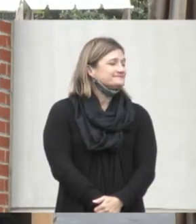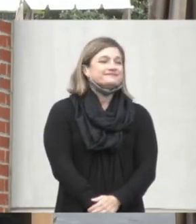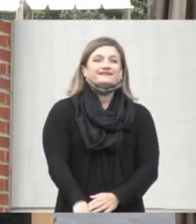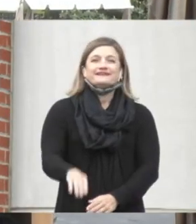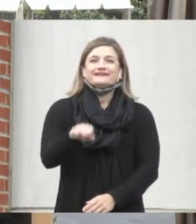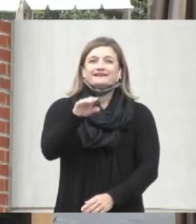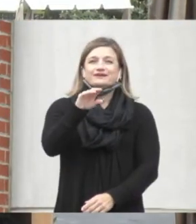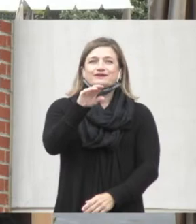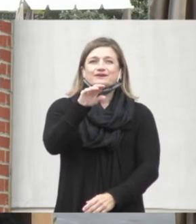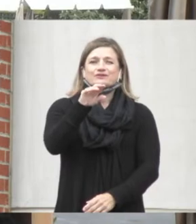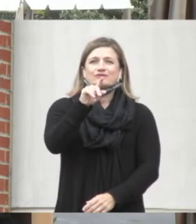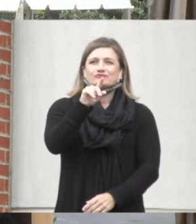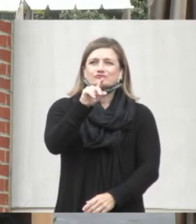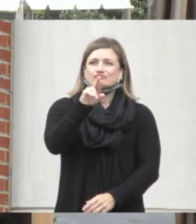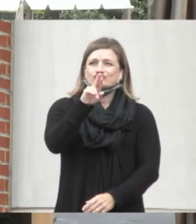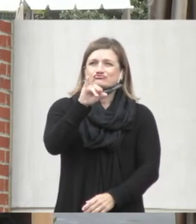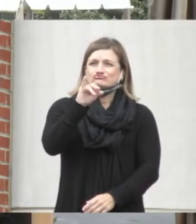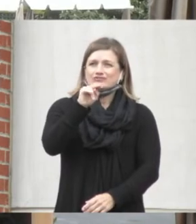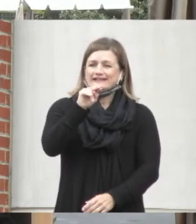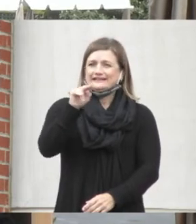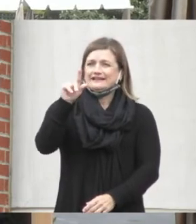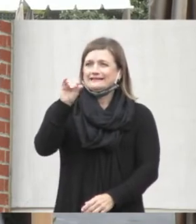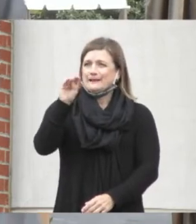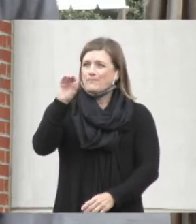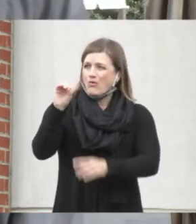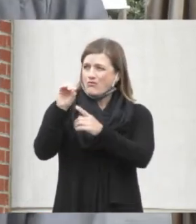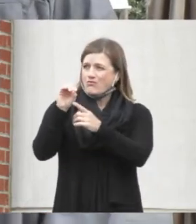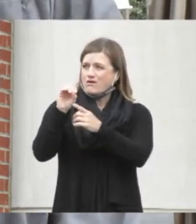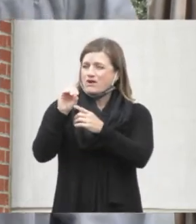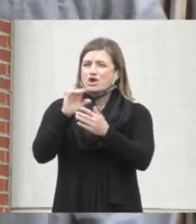Irene Limo, Baking and Pastry Arts.